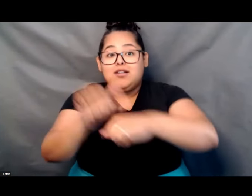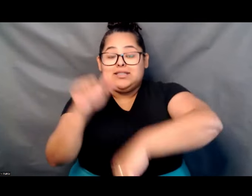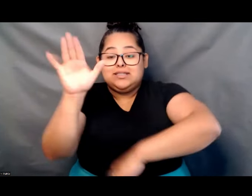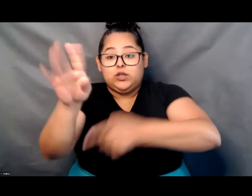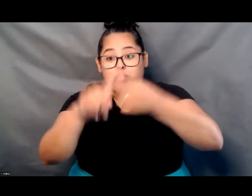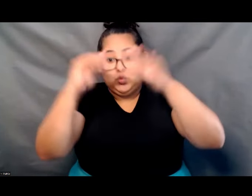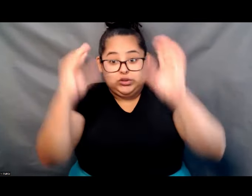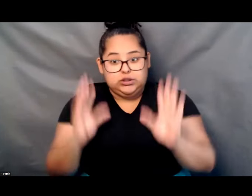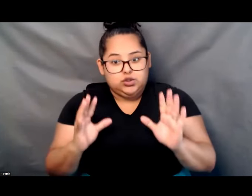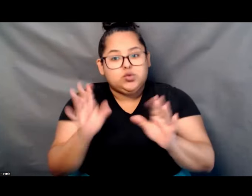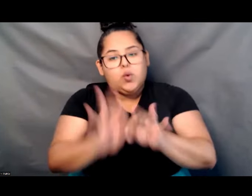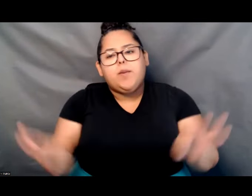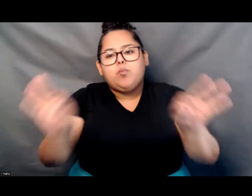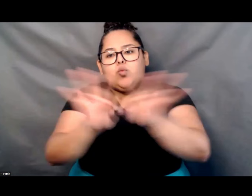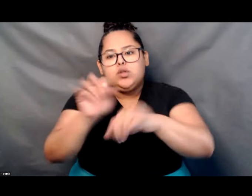to your teachers.